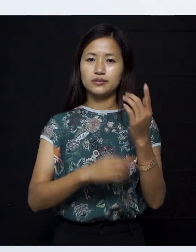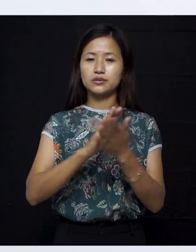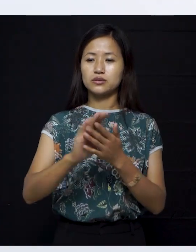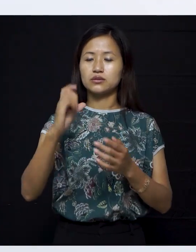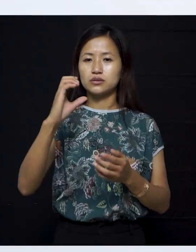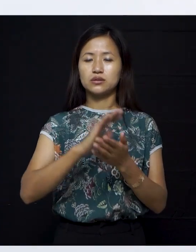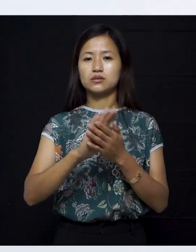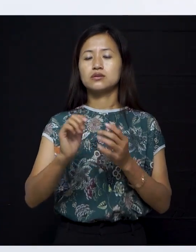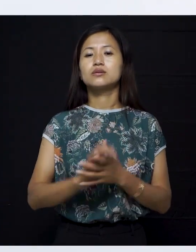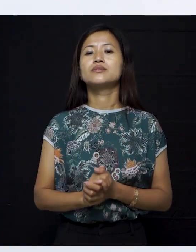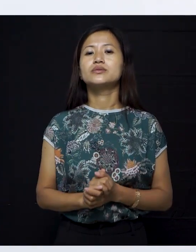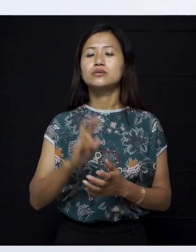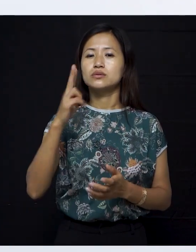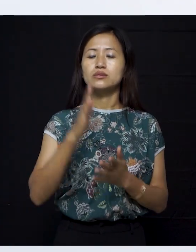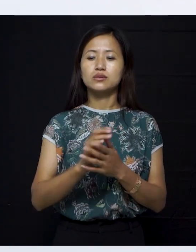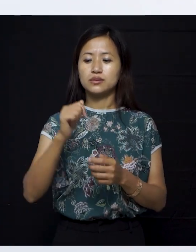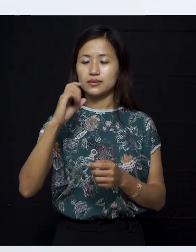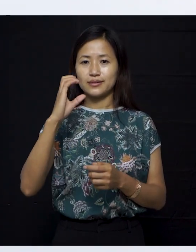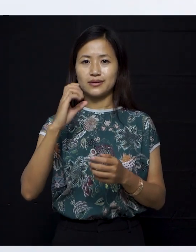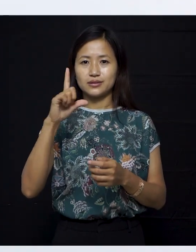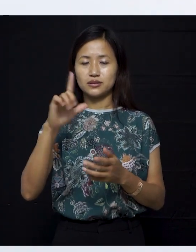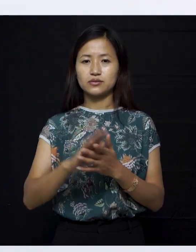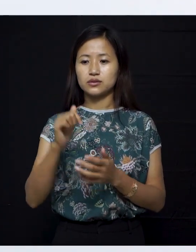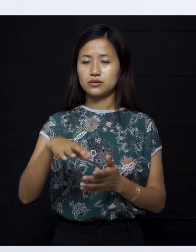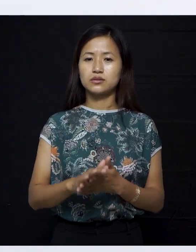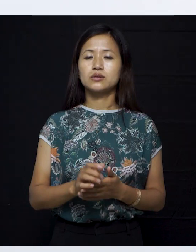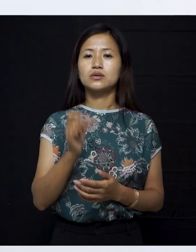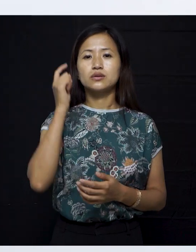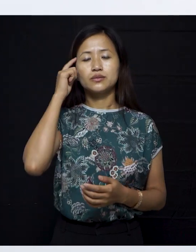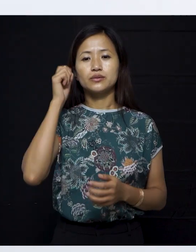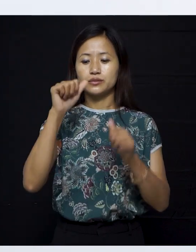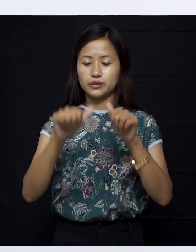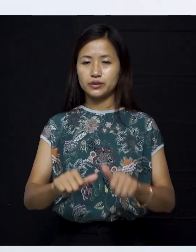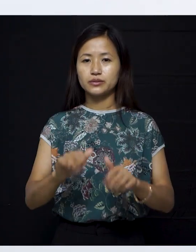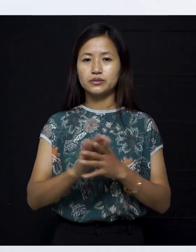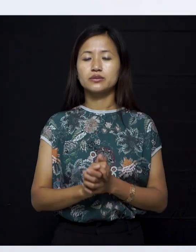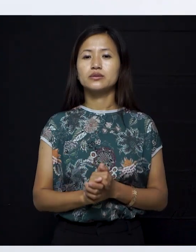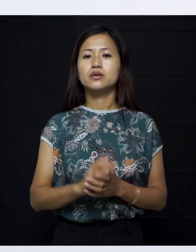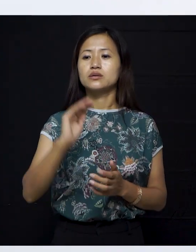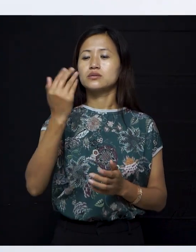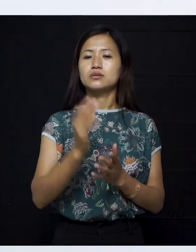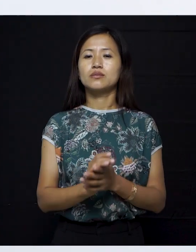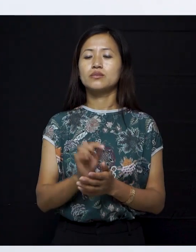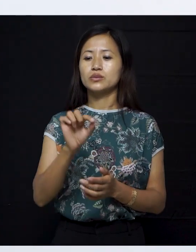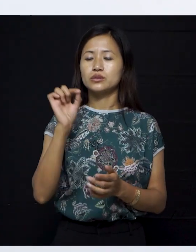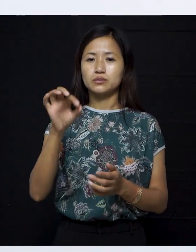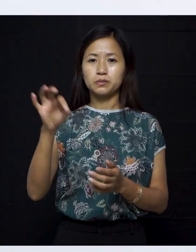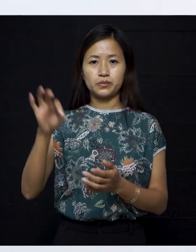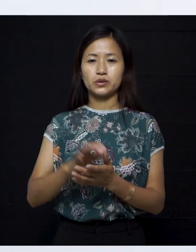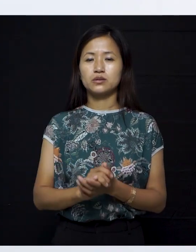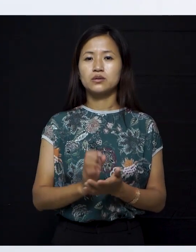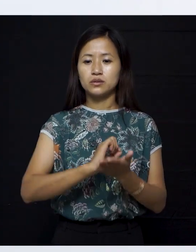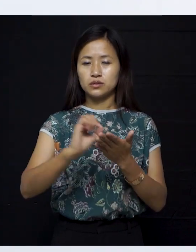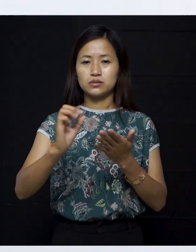chapter because we have already taken 2 classes for this. But I said this word so that you will be able to bring out something of those points and